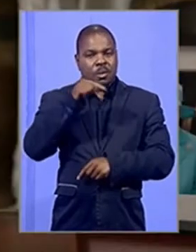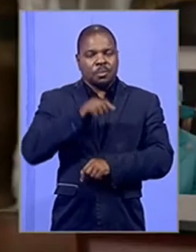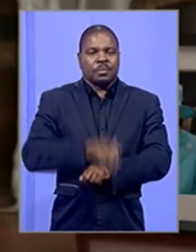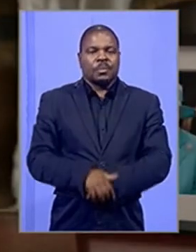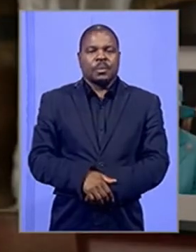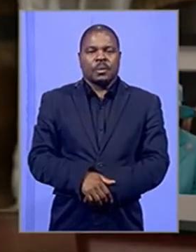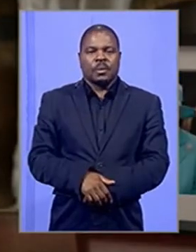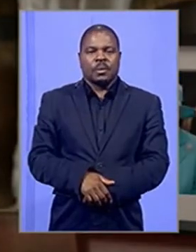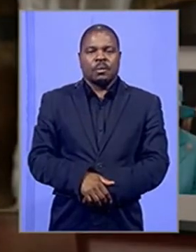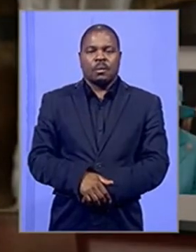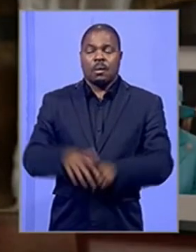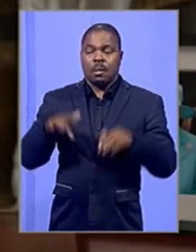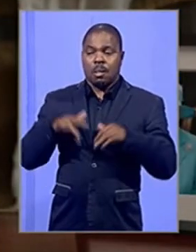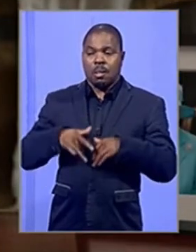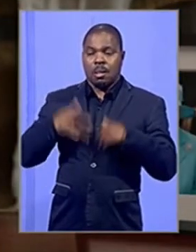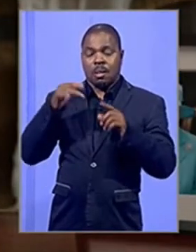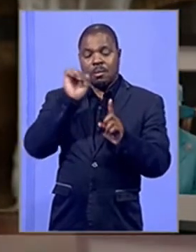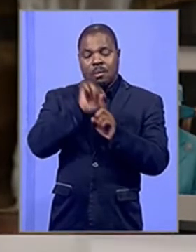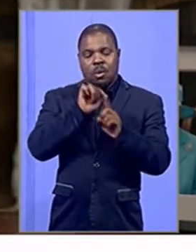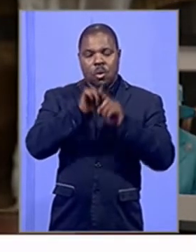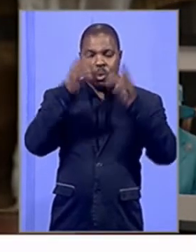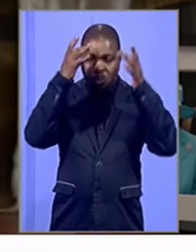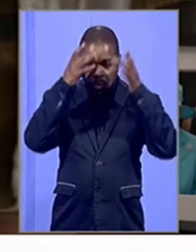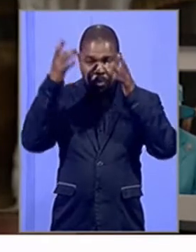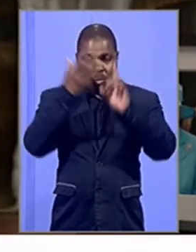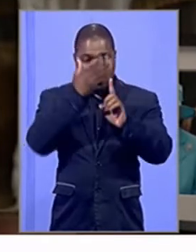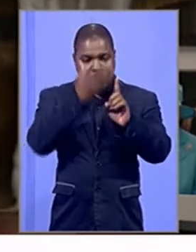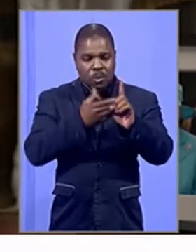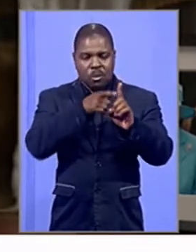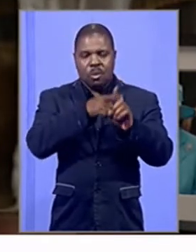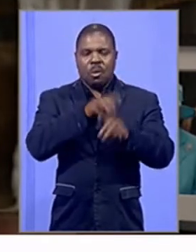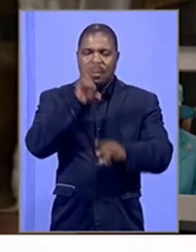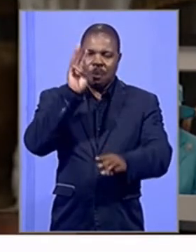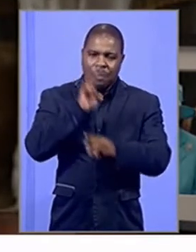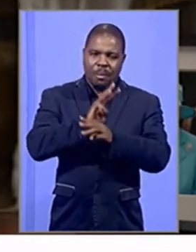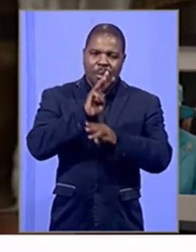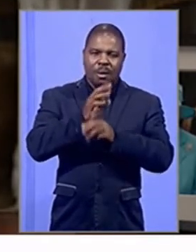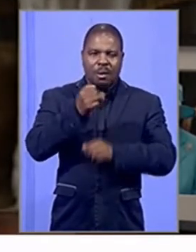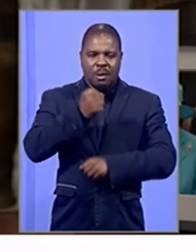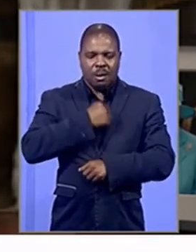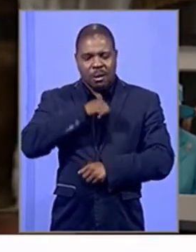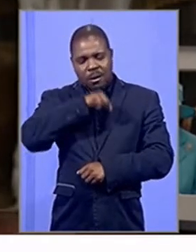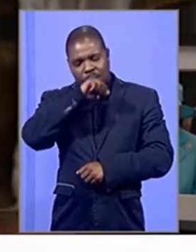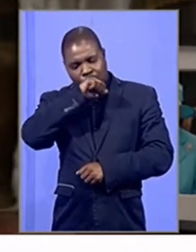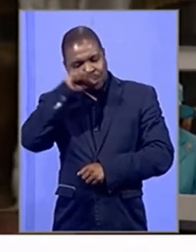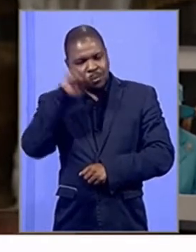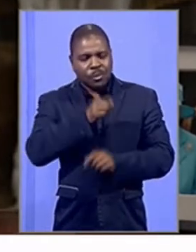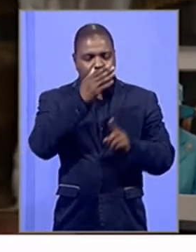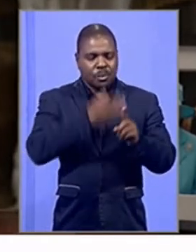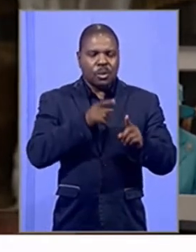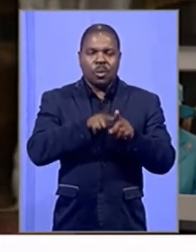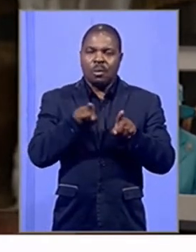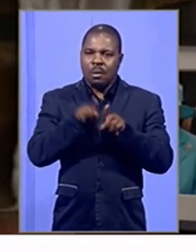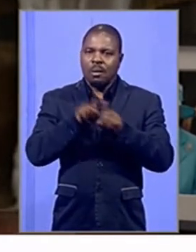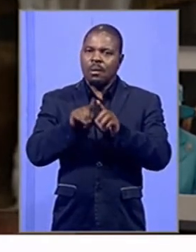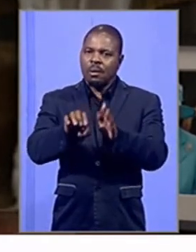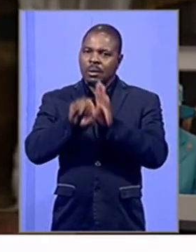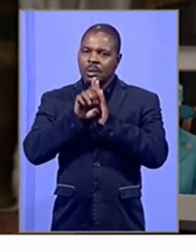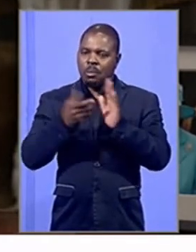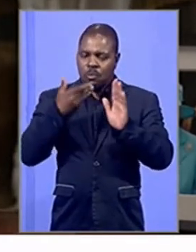Throughout her life, Her Majesty the Queen, my beloved mother, was an inspiration, an example to